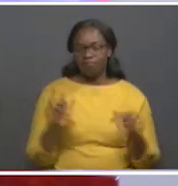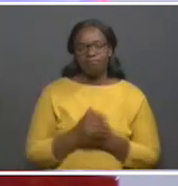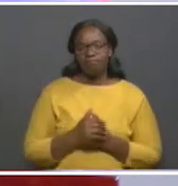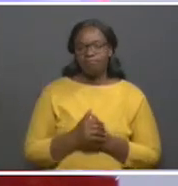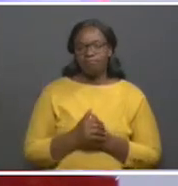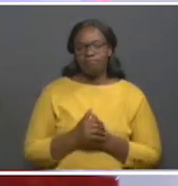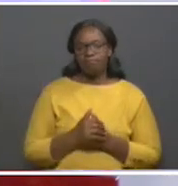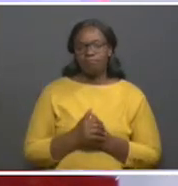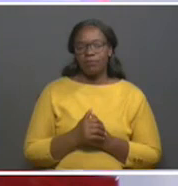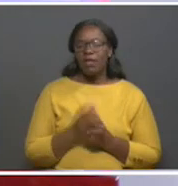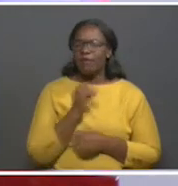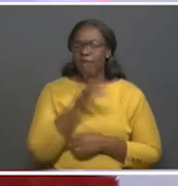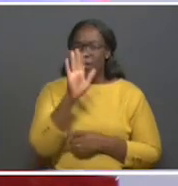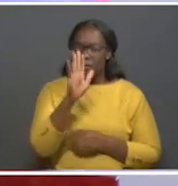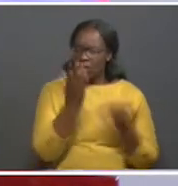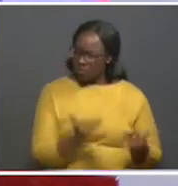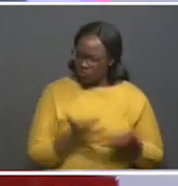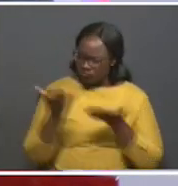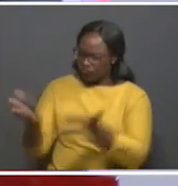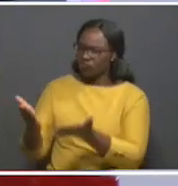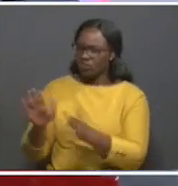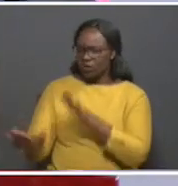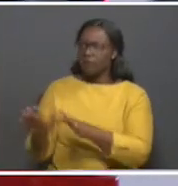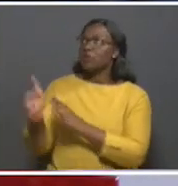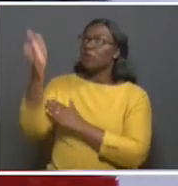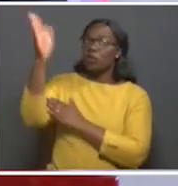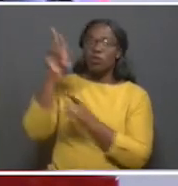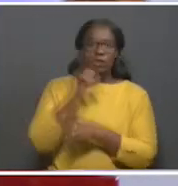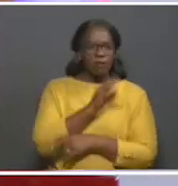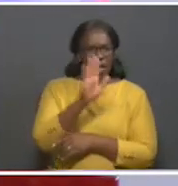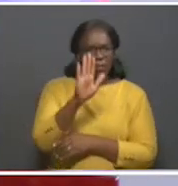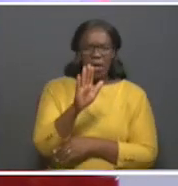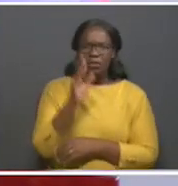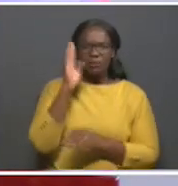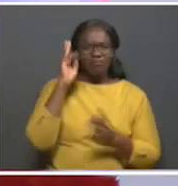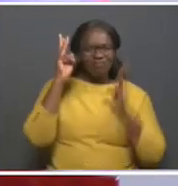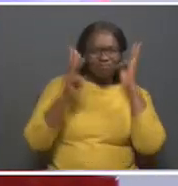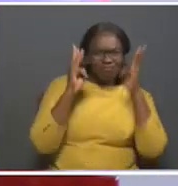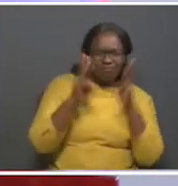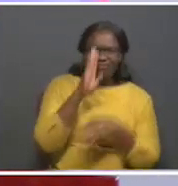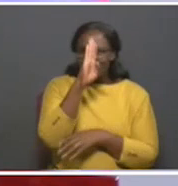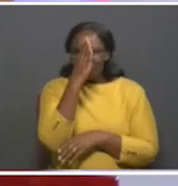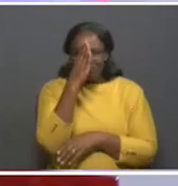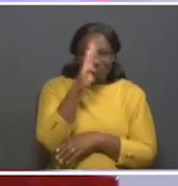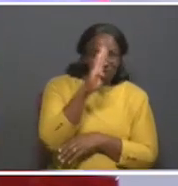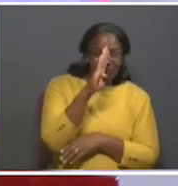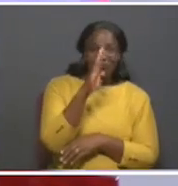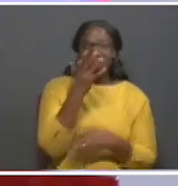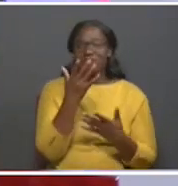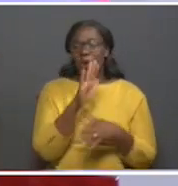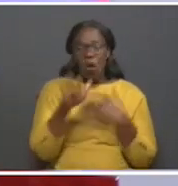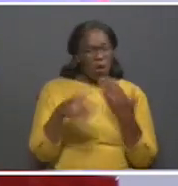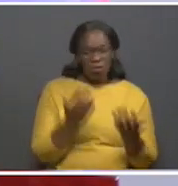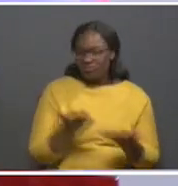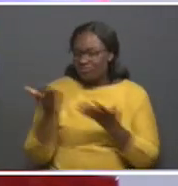that fear down before the feet of our God. Lay down the anxiety. Lay down the worries.